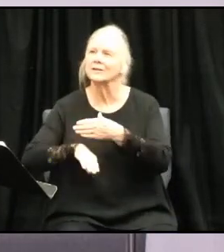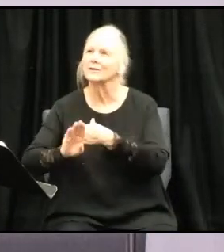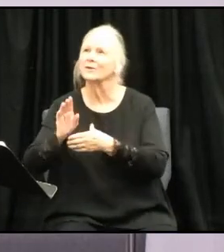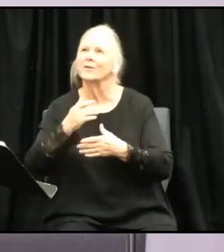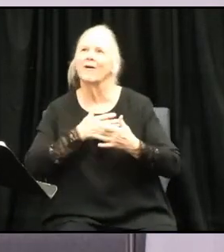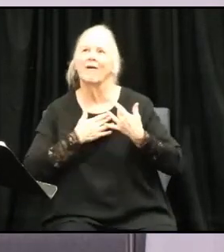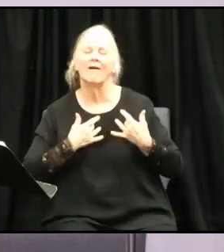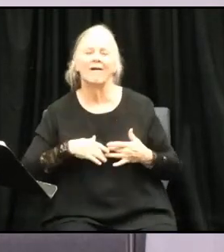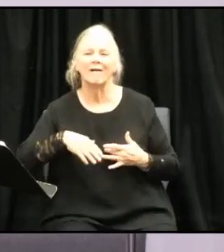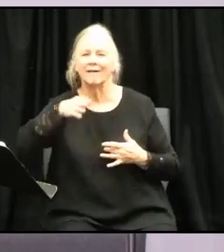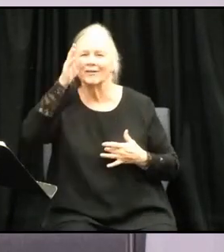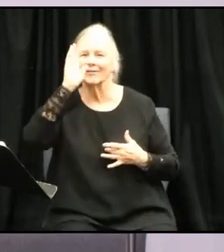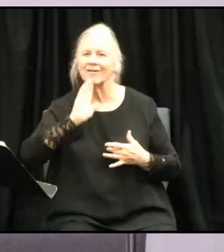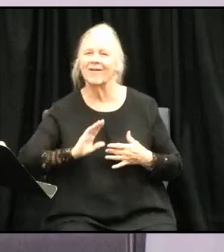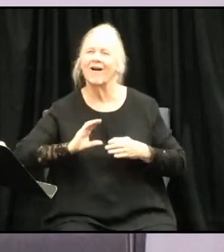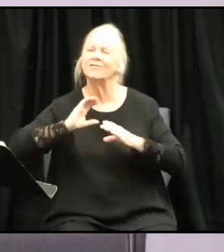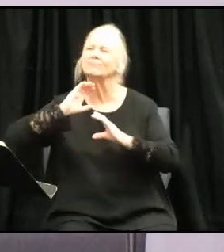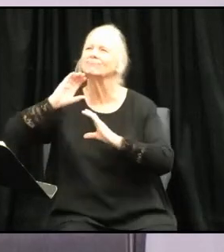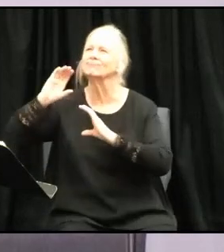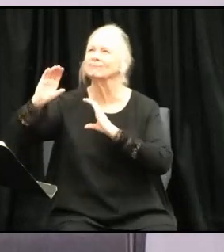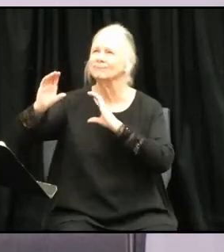communion and fellowship with God.